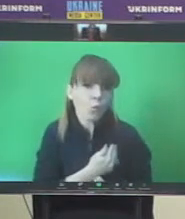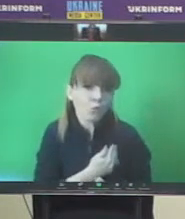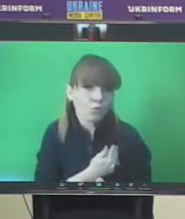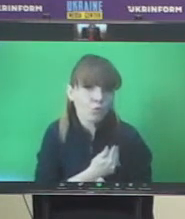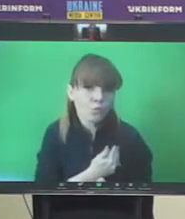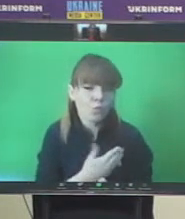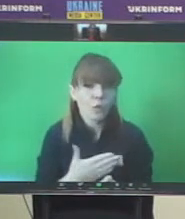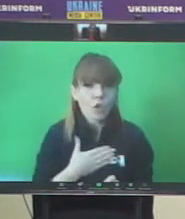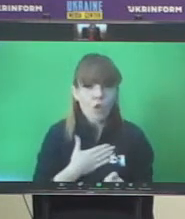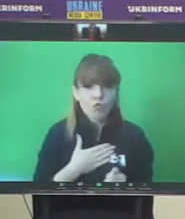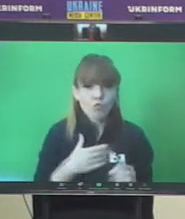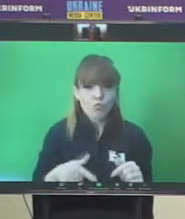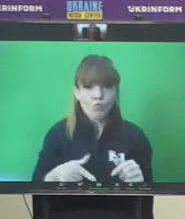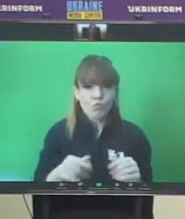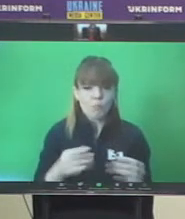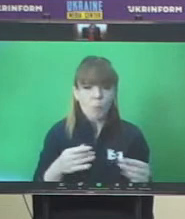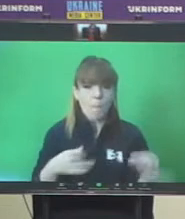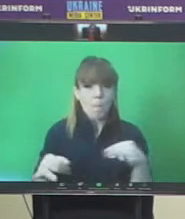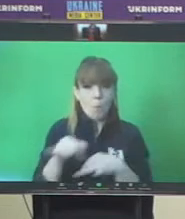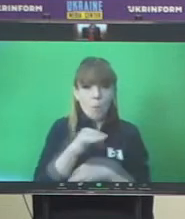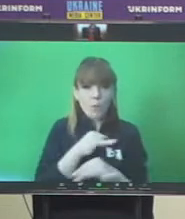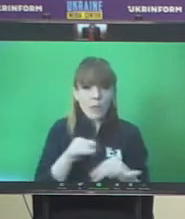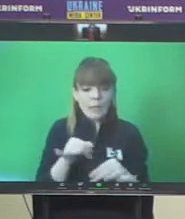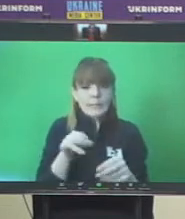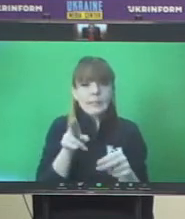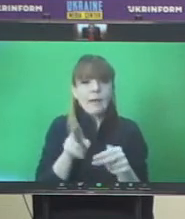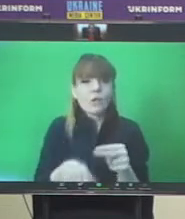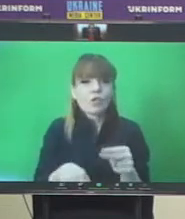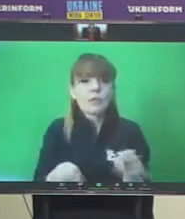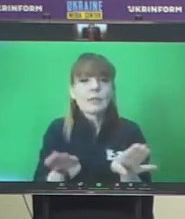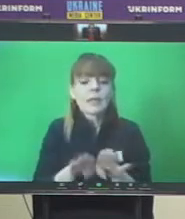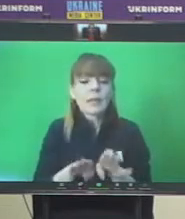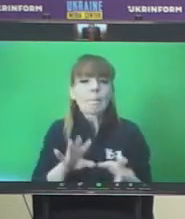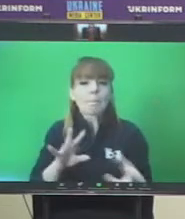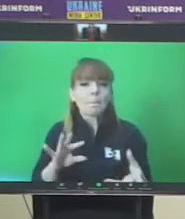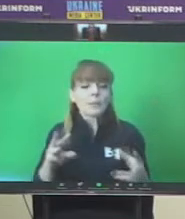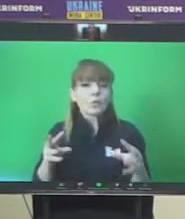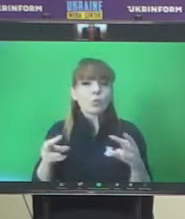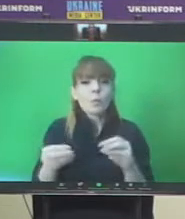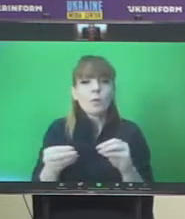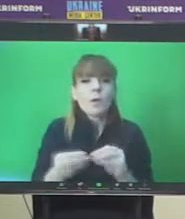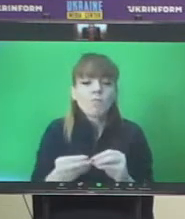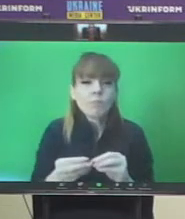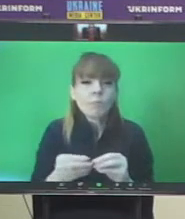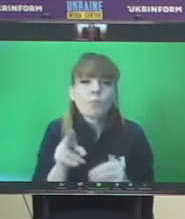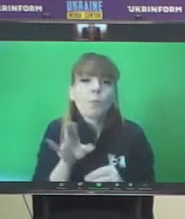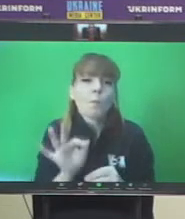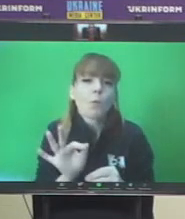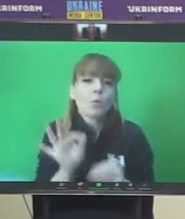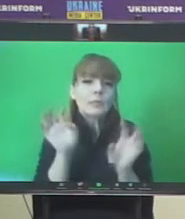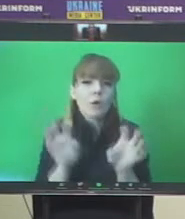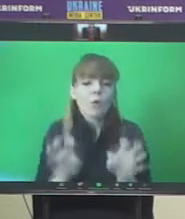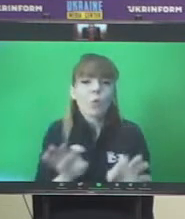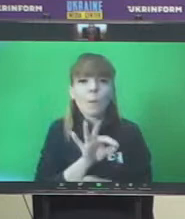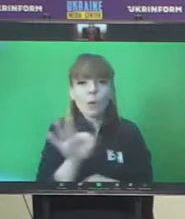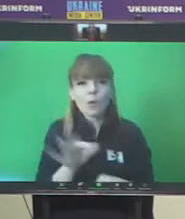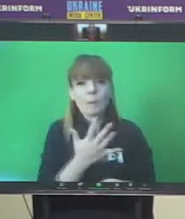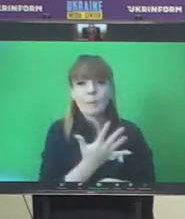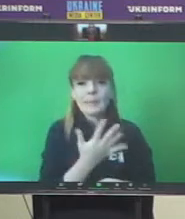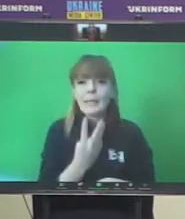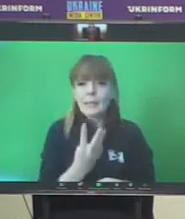And I think to wrap up our panel with such a summary for the draft